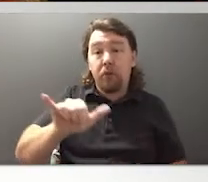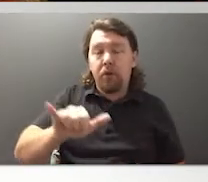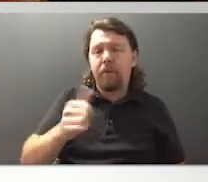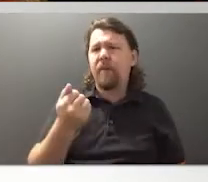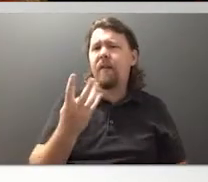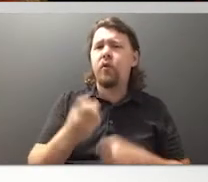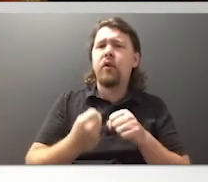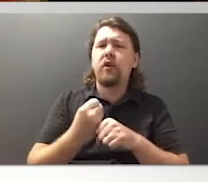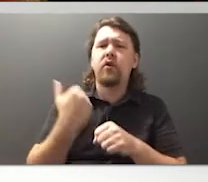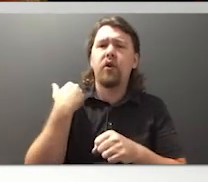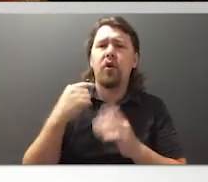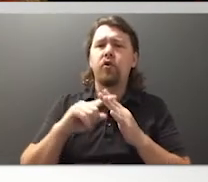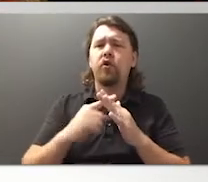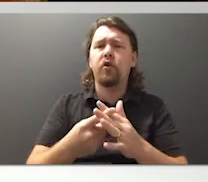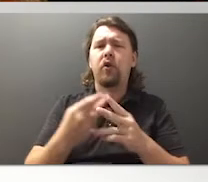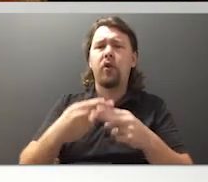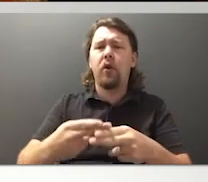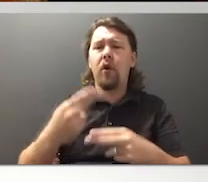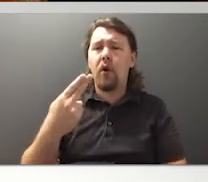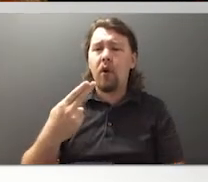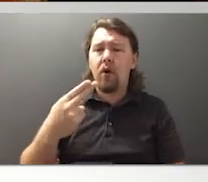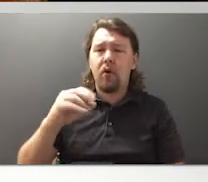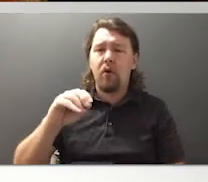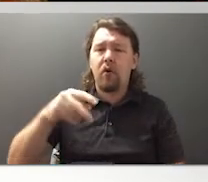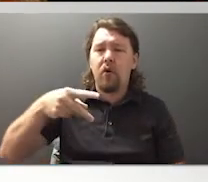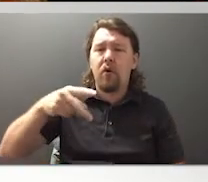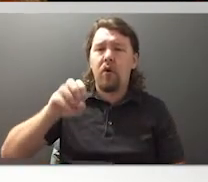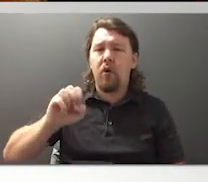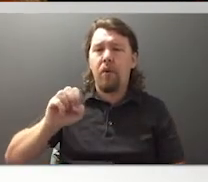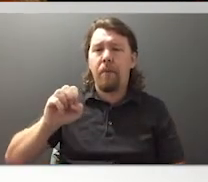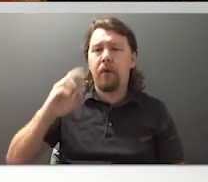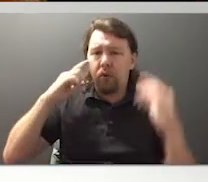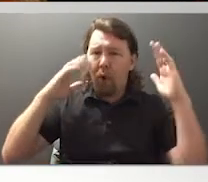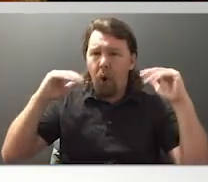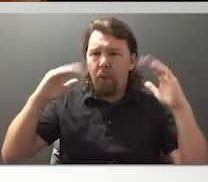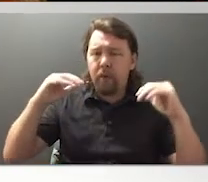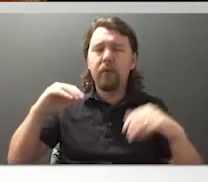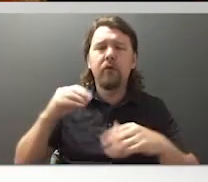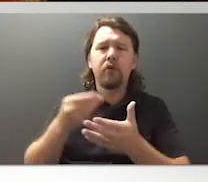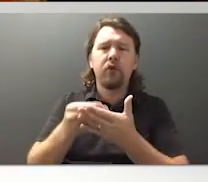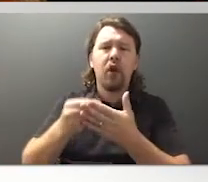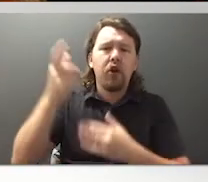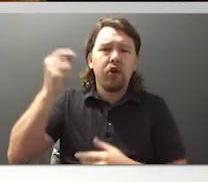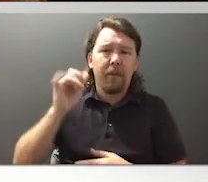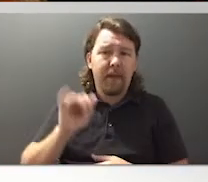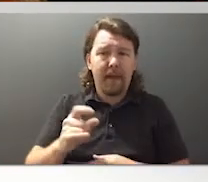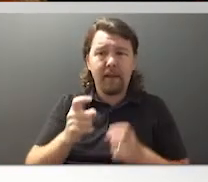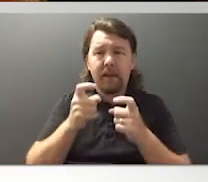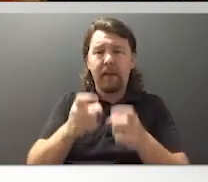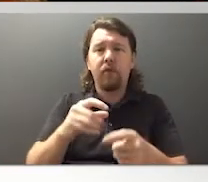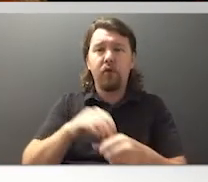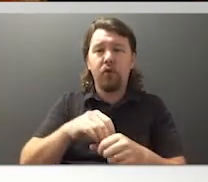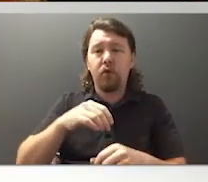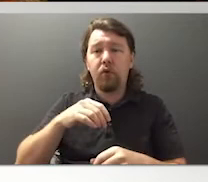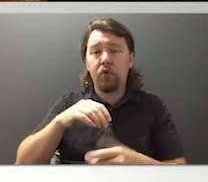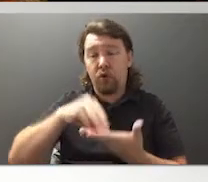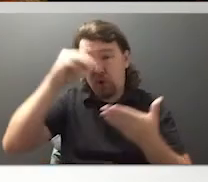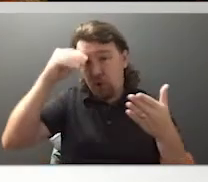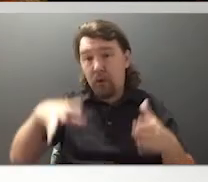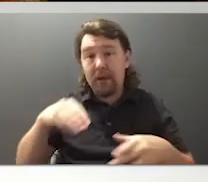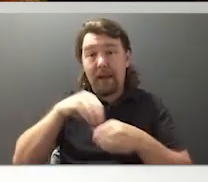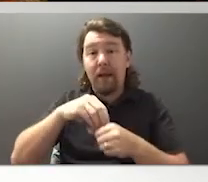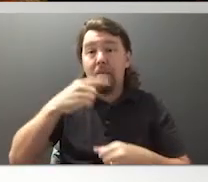the Hope Scholarship, and the Hope Scholarship is awarded to students that are in a public school setting where they have